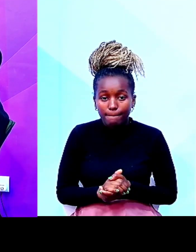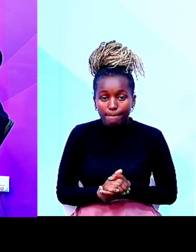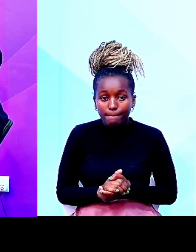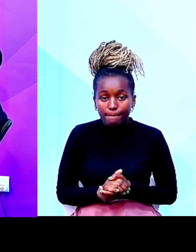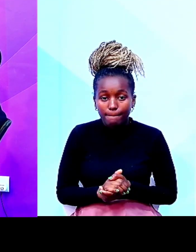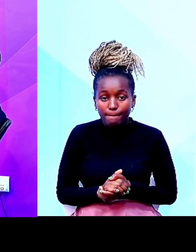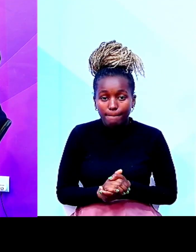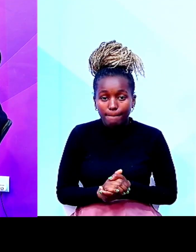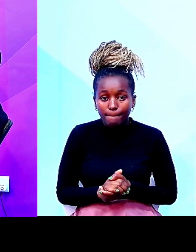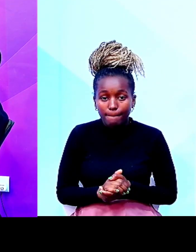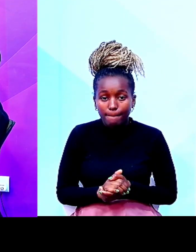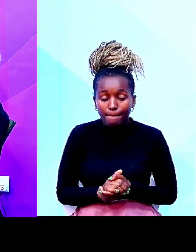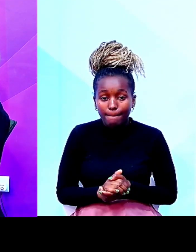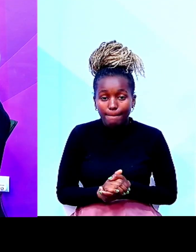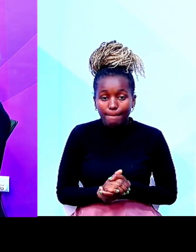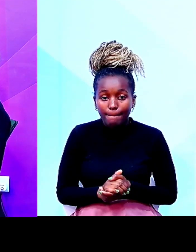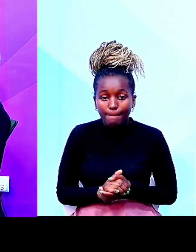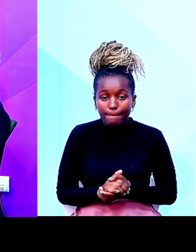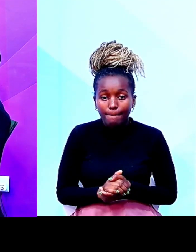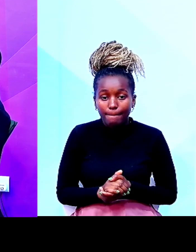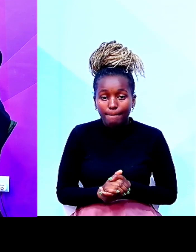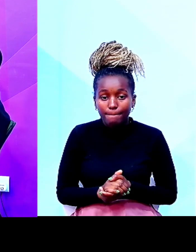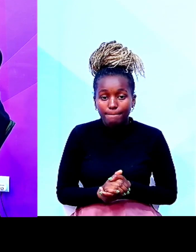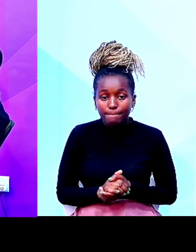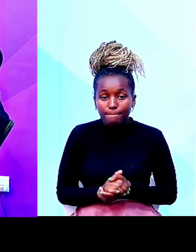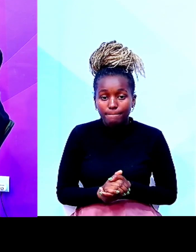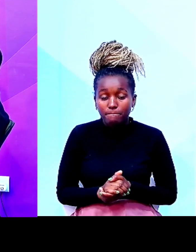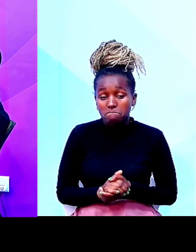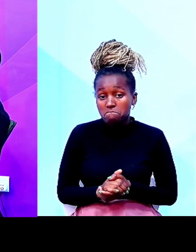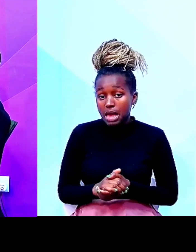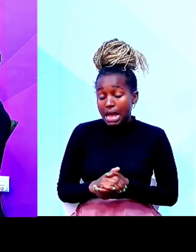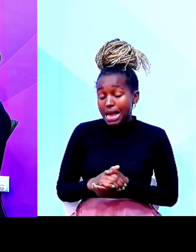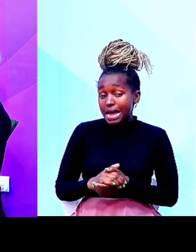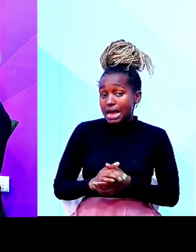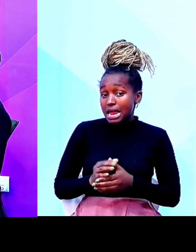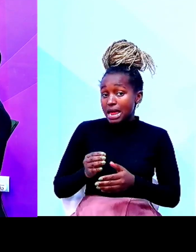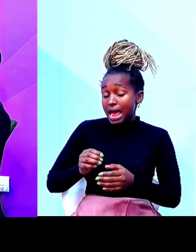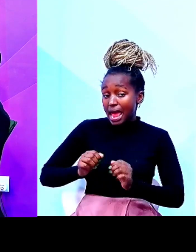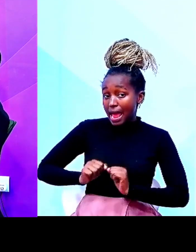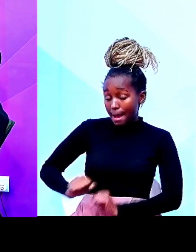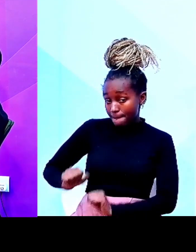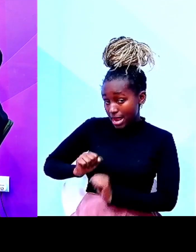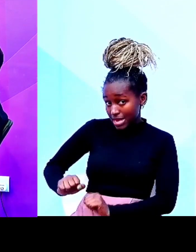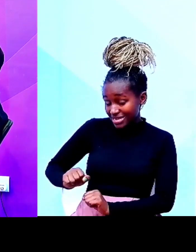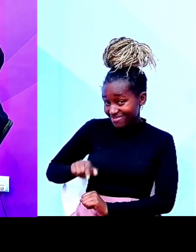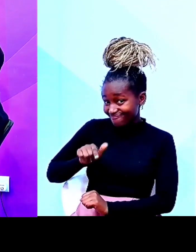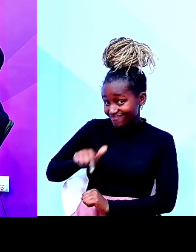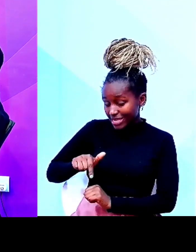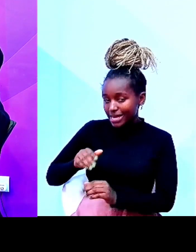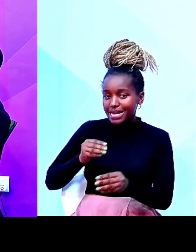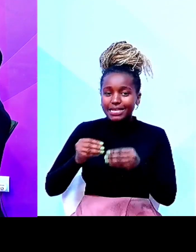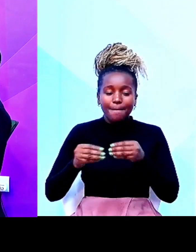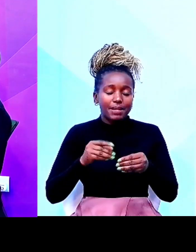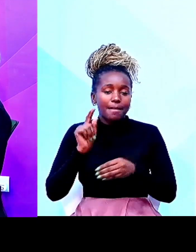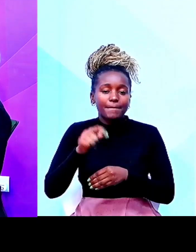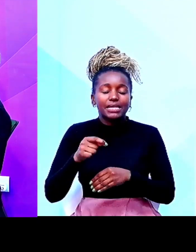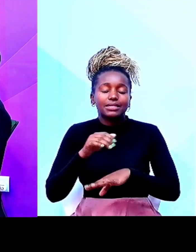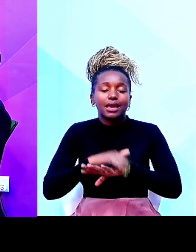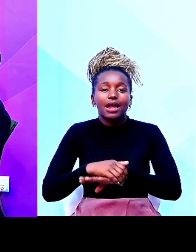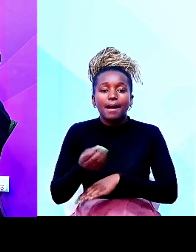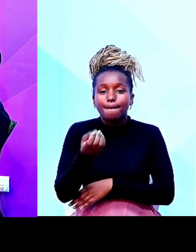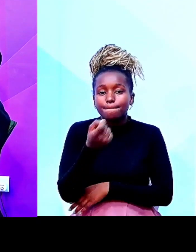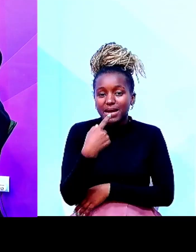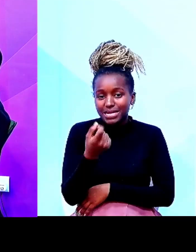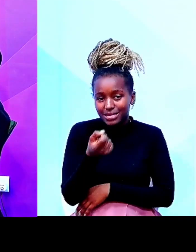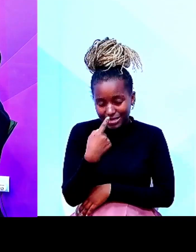have a disability that requires medication, and we have a challenge in